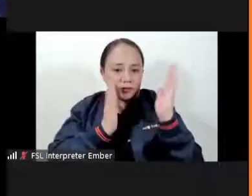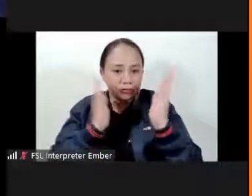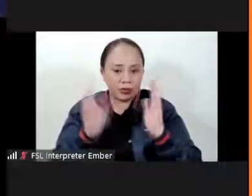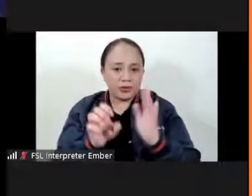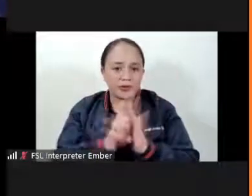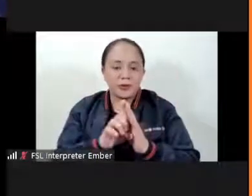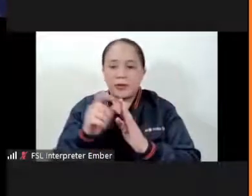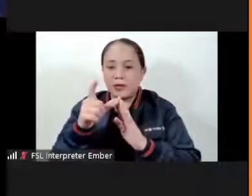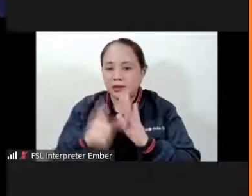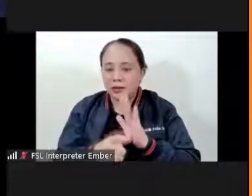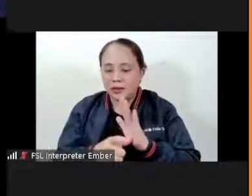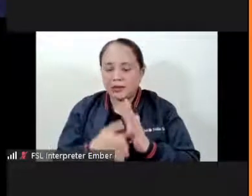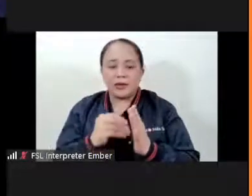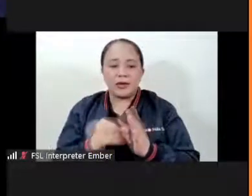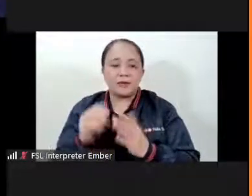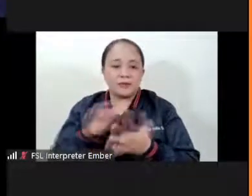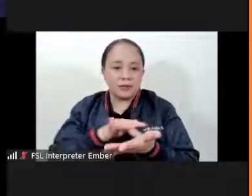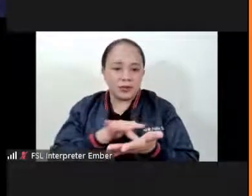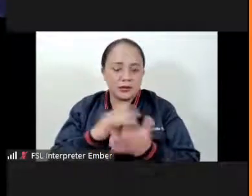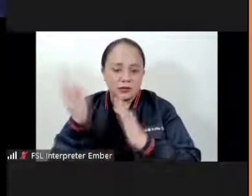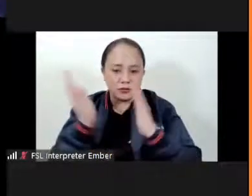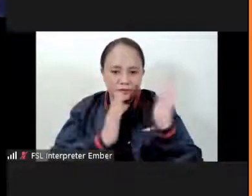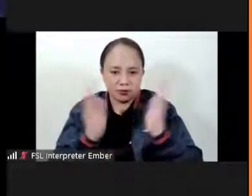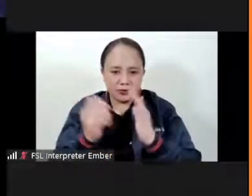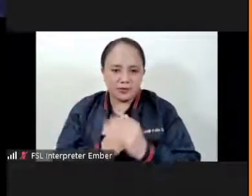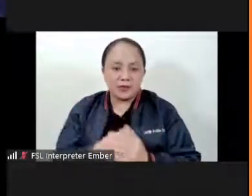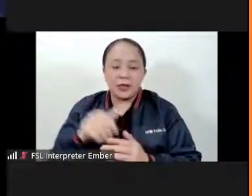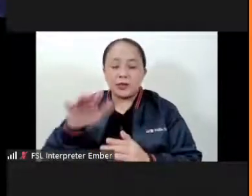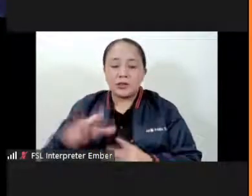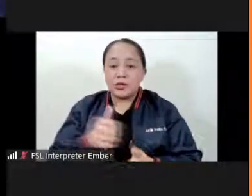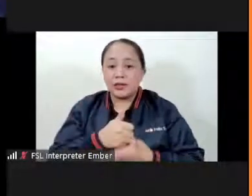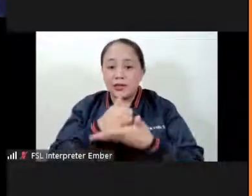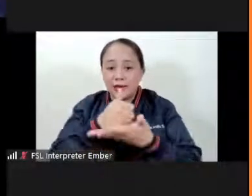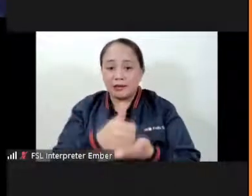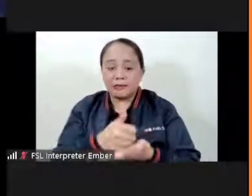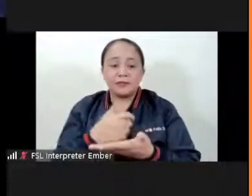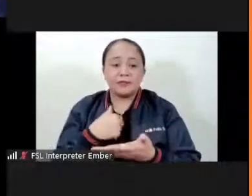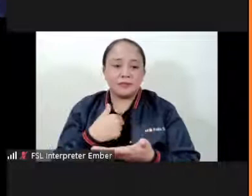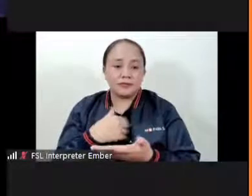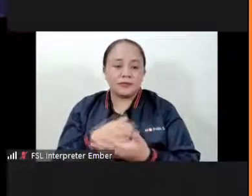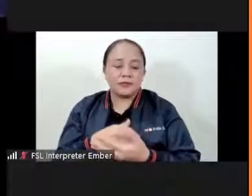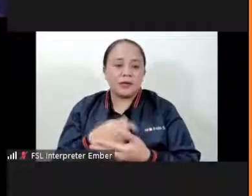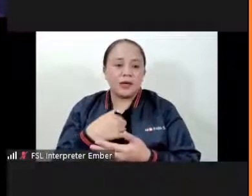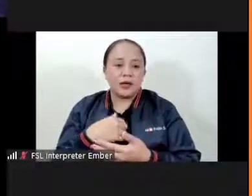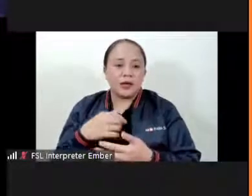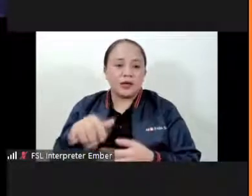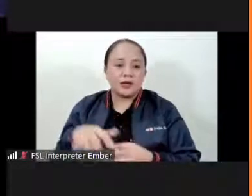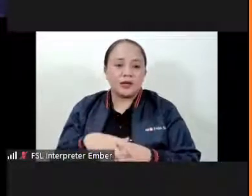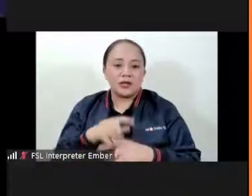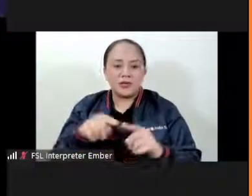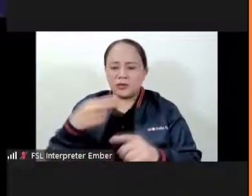legal and medical services. Child Helpline is different from hotlines.